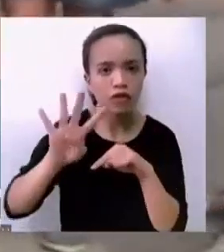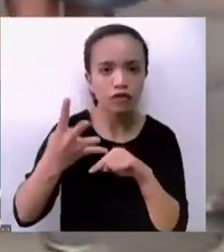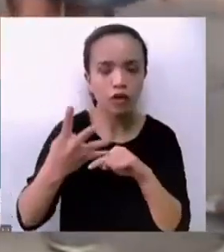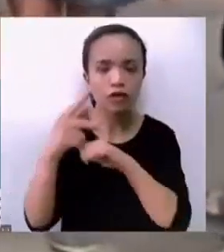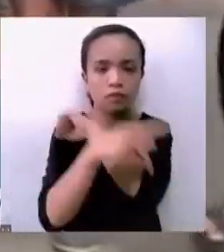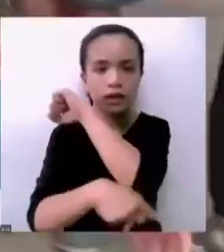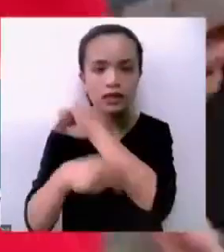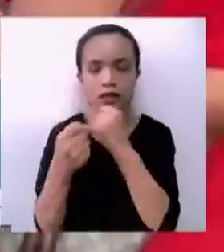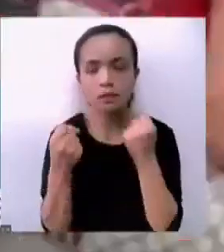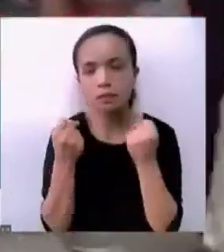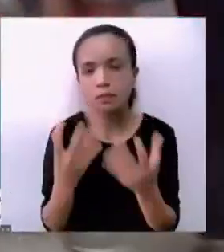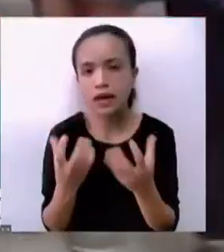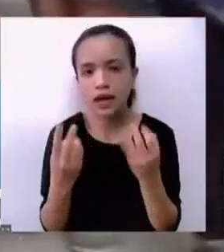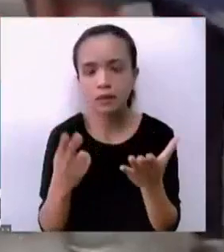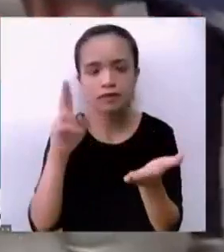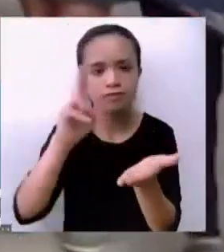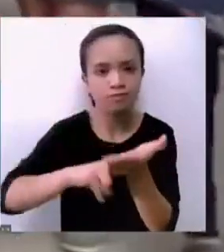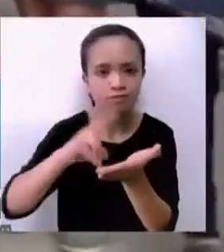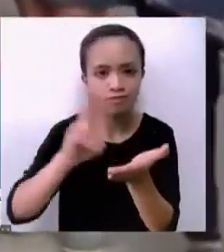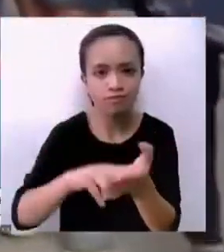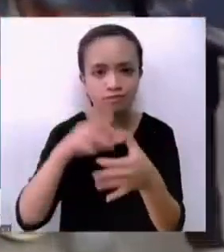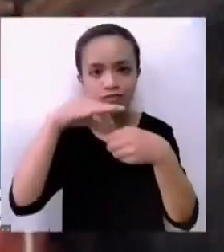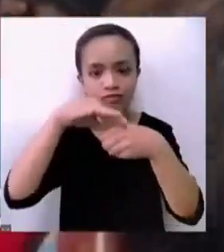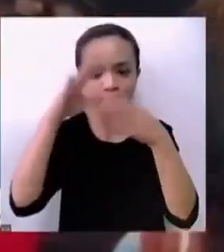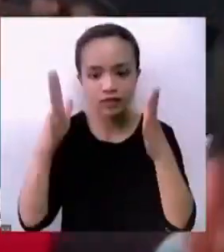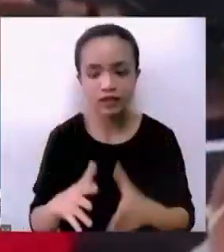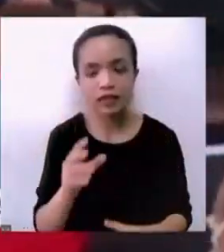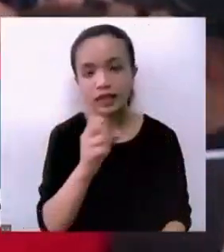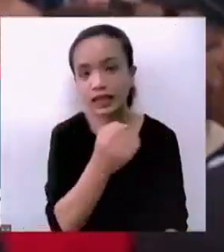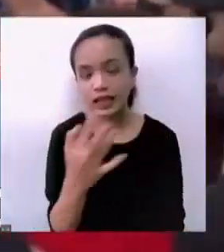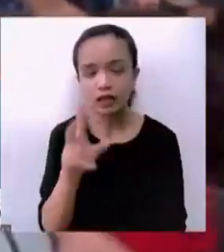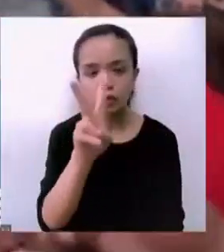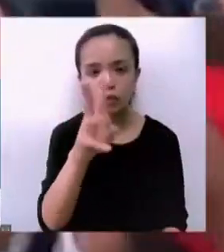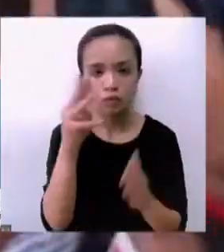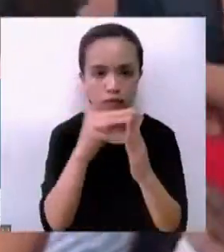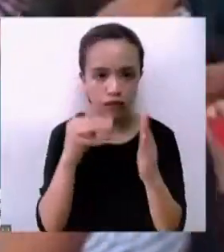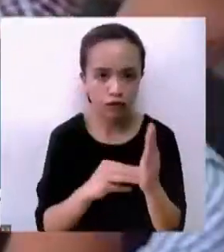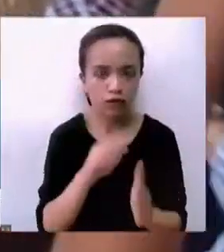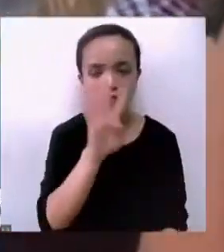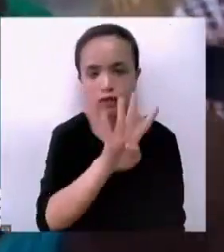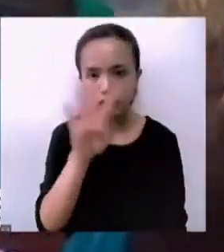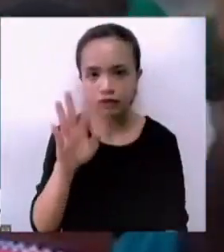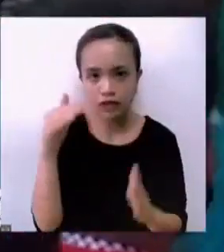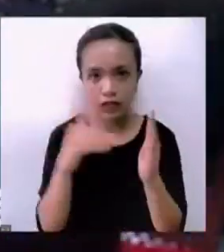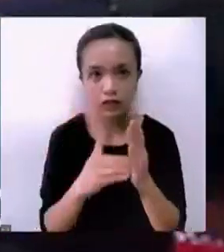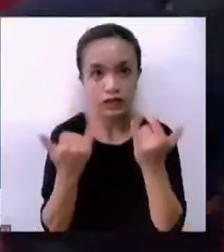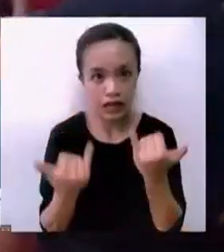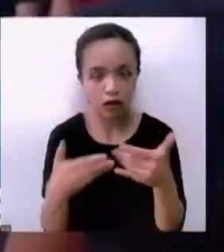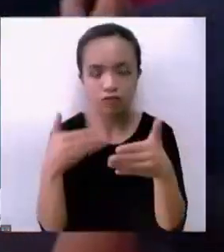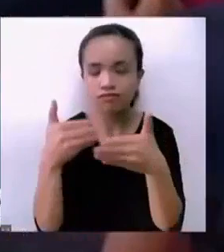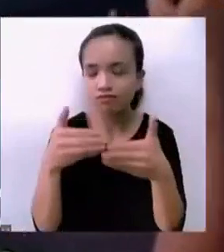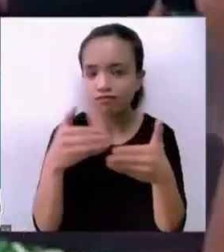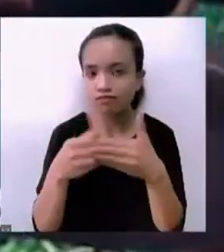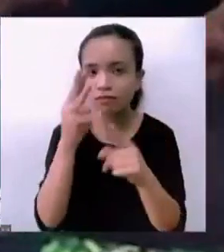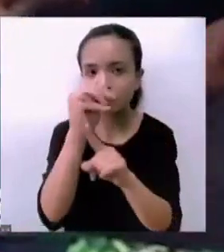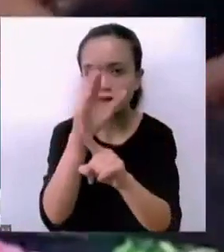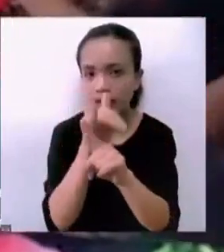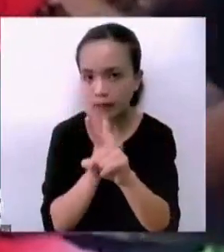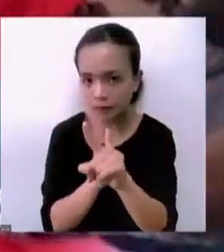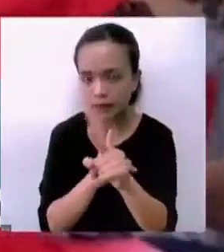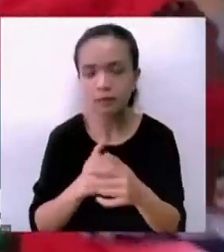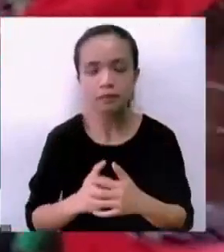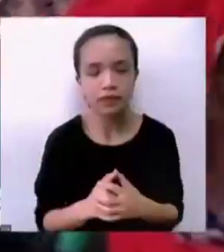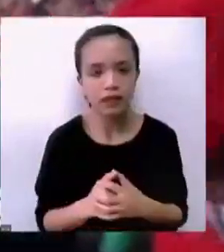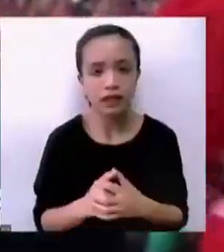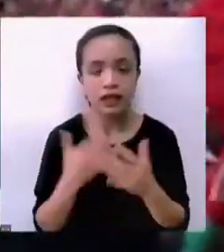number of registered voters, with more than 2,044,000 for this coming election. In the 2016 vice presidential